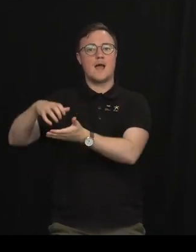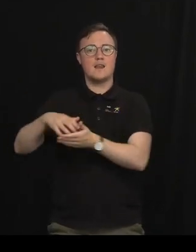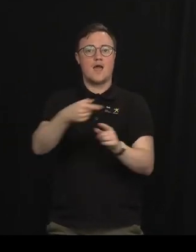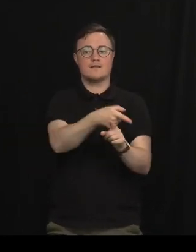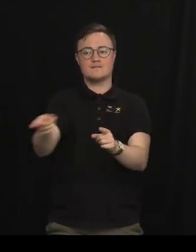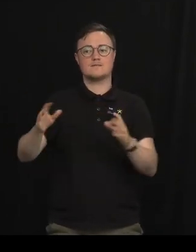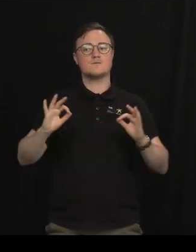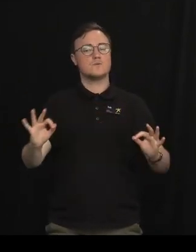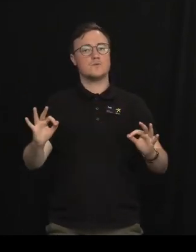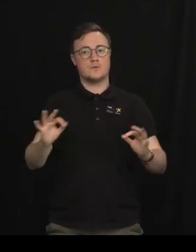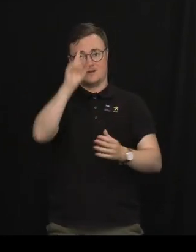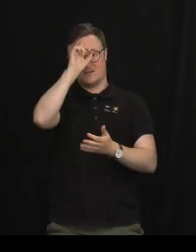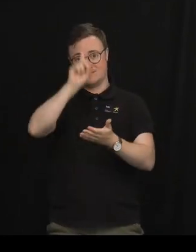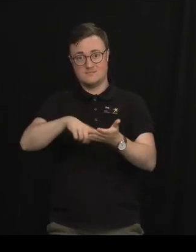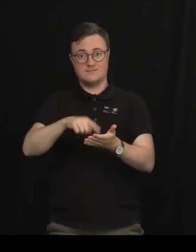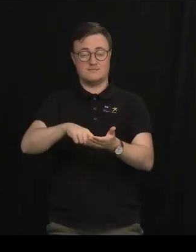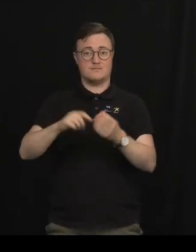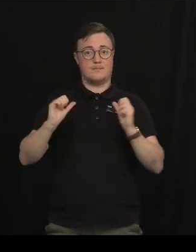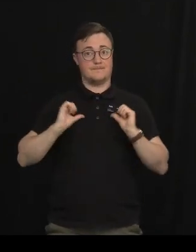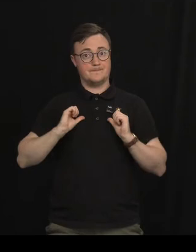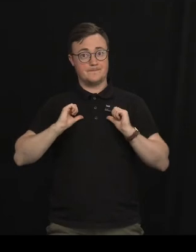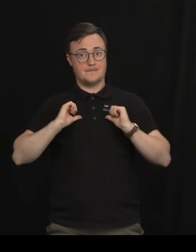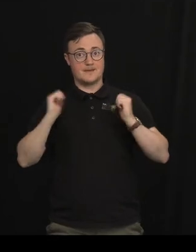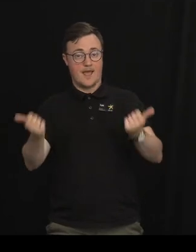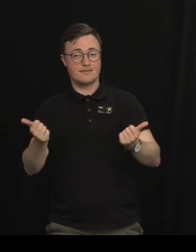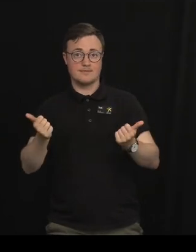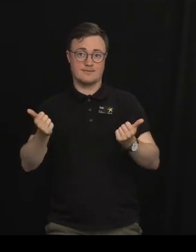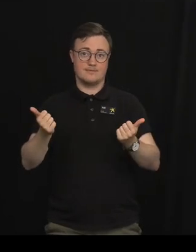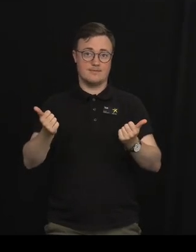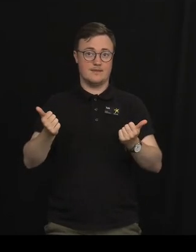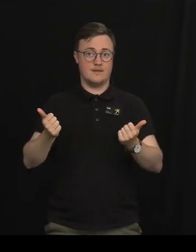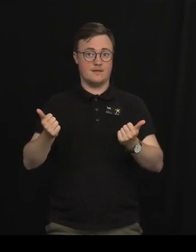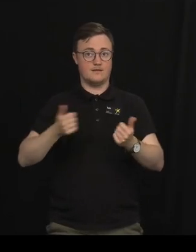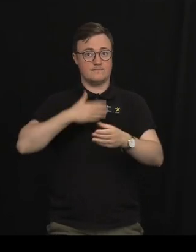preparedness and for response in the event of an outbreak?